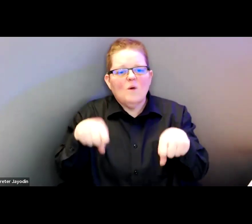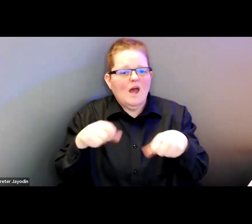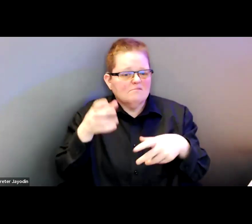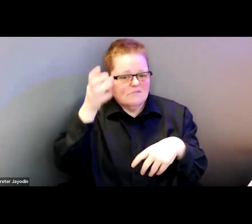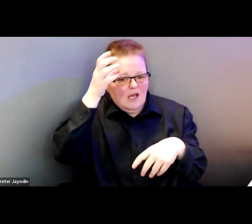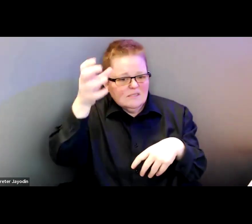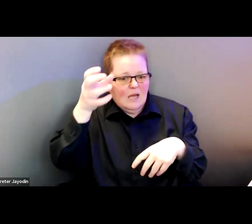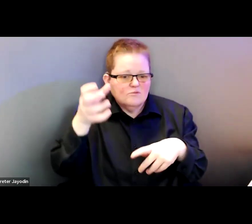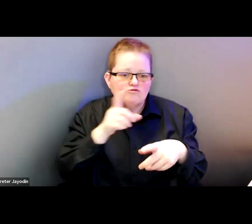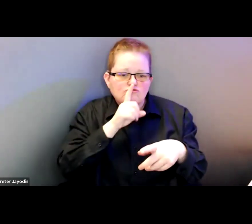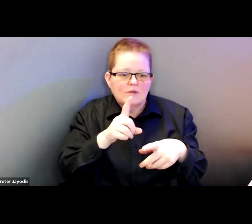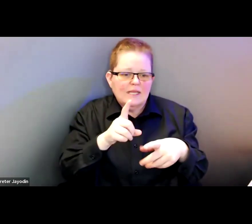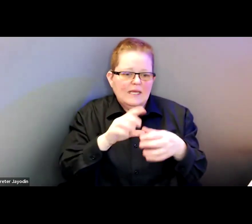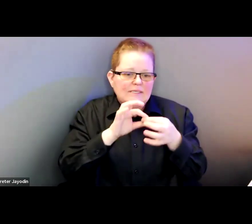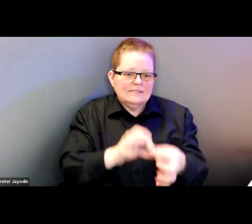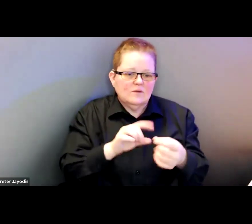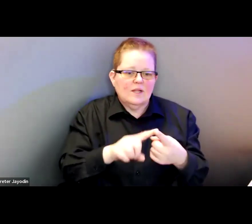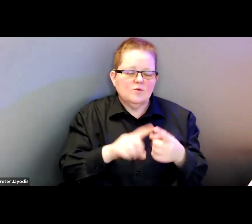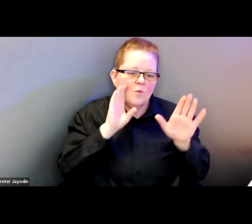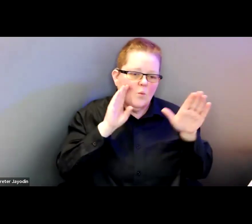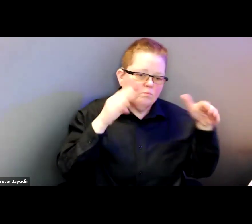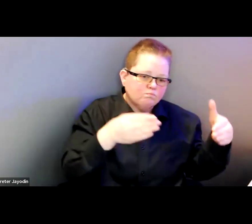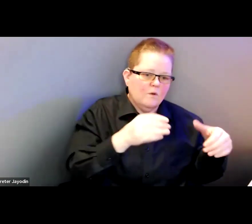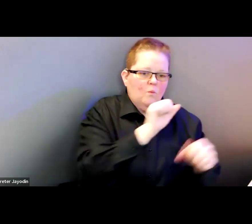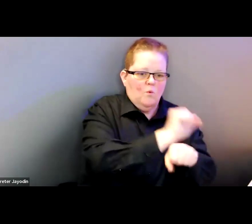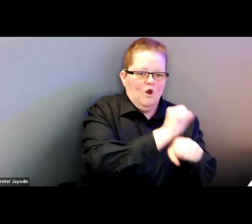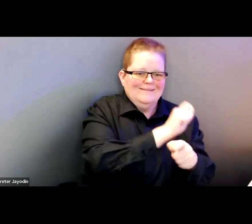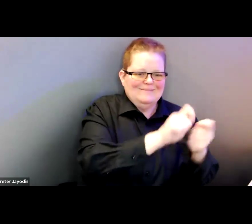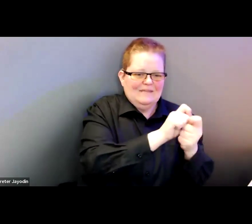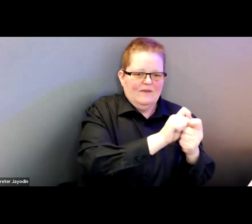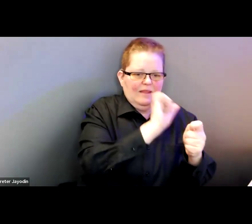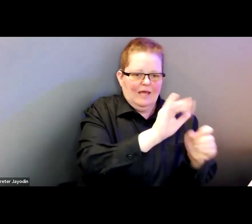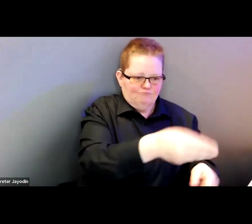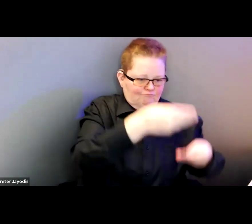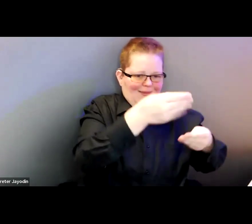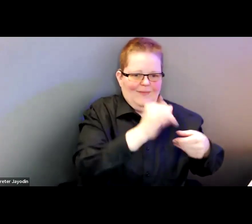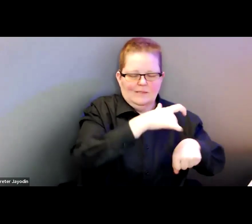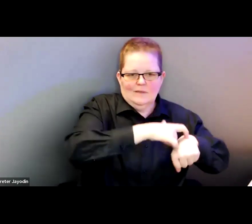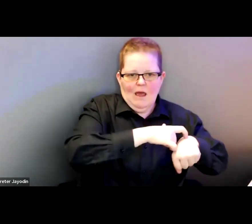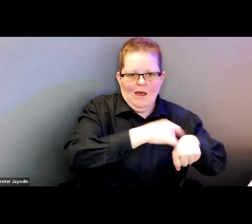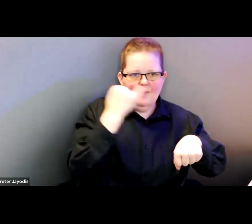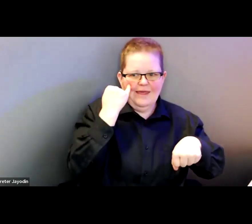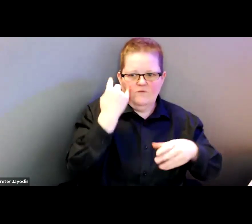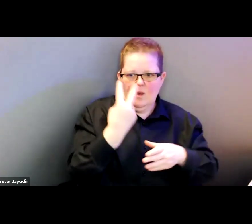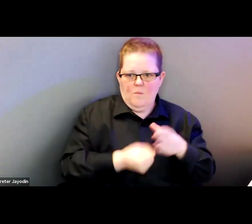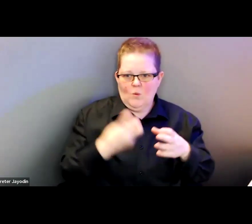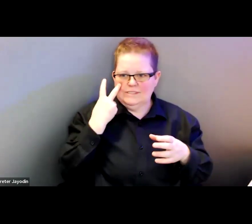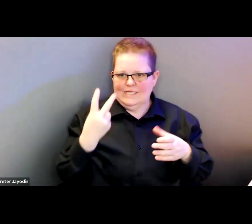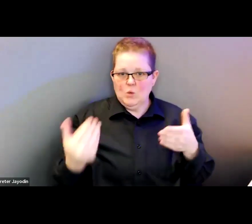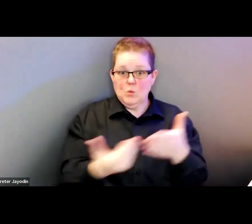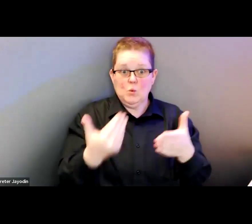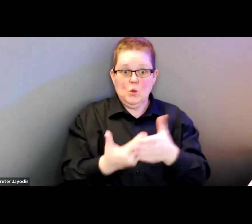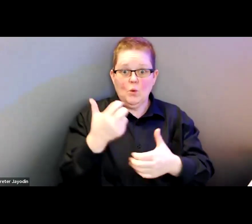focus of the work that we're charged with is both the emerging issues as well